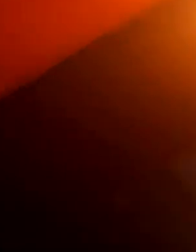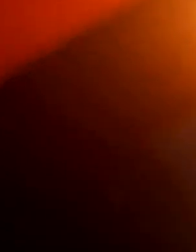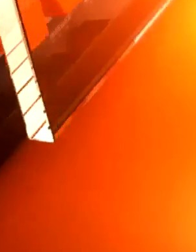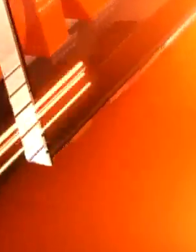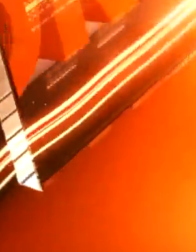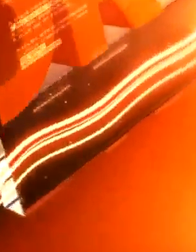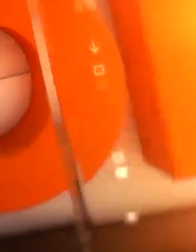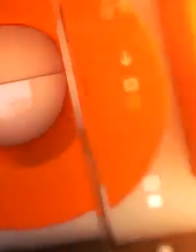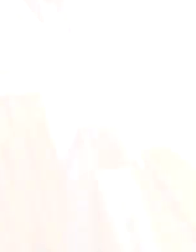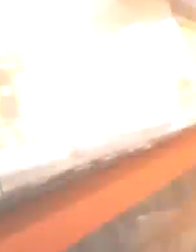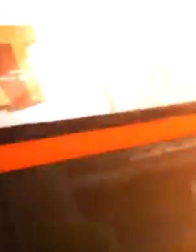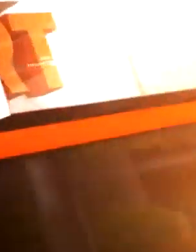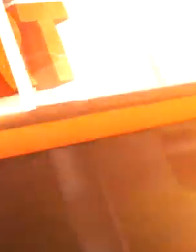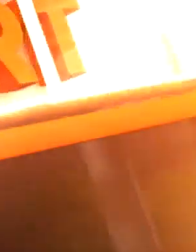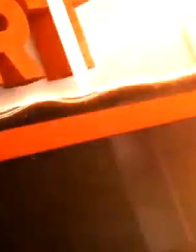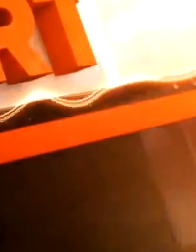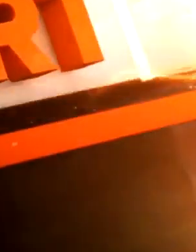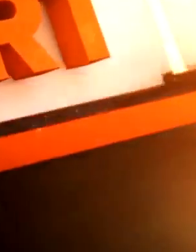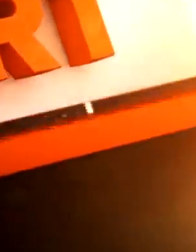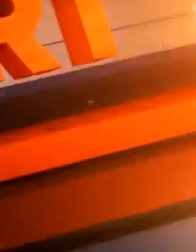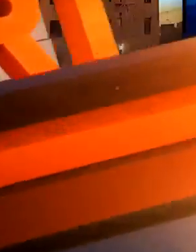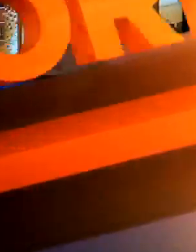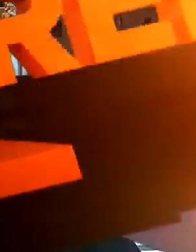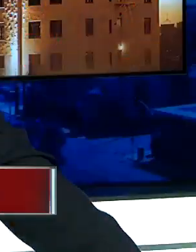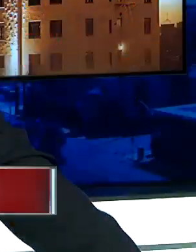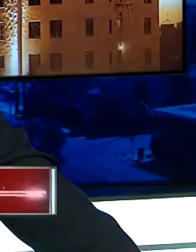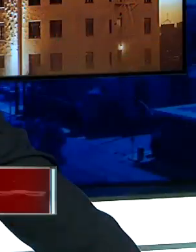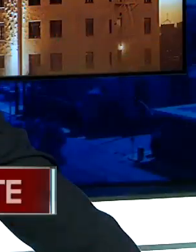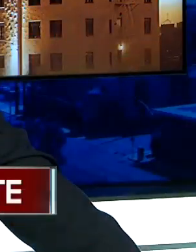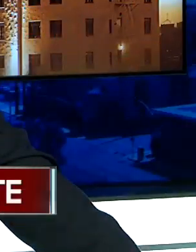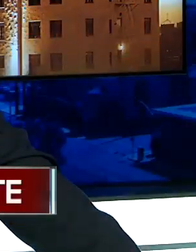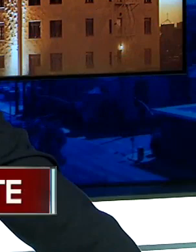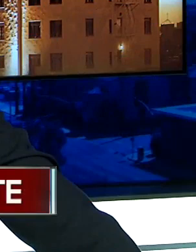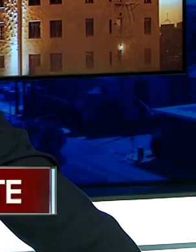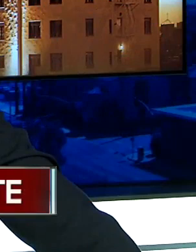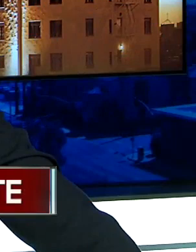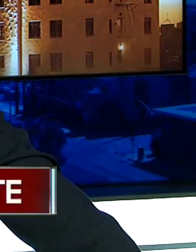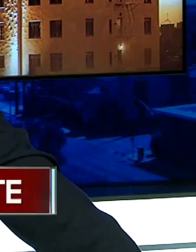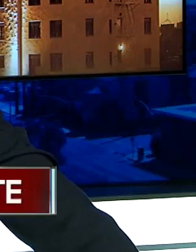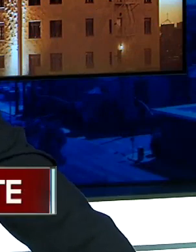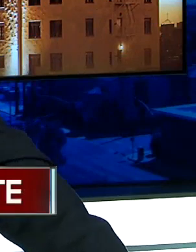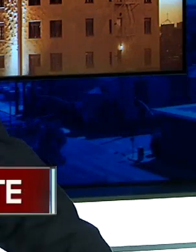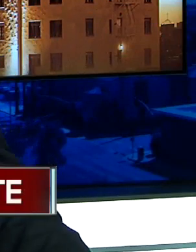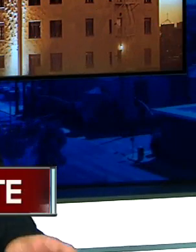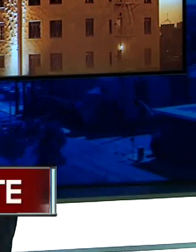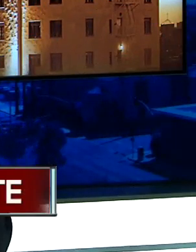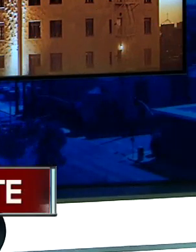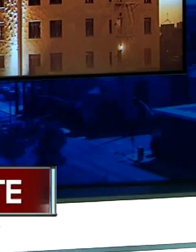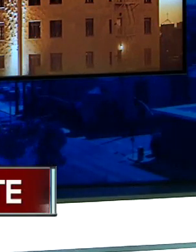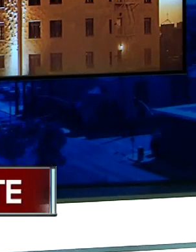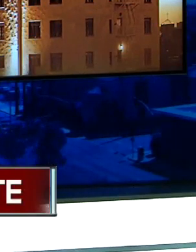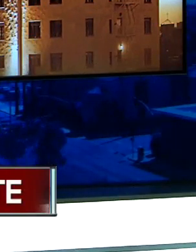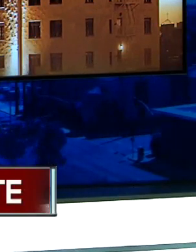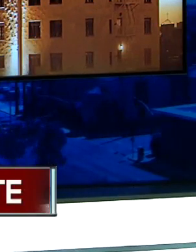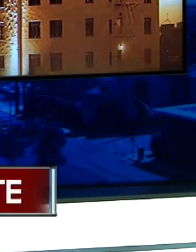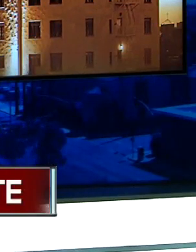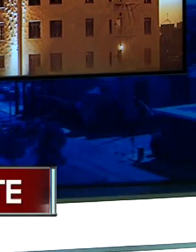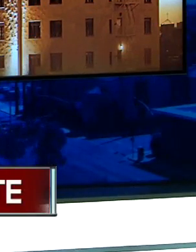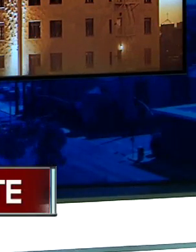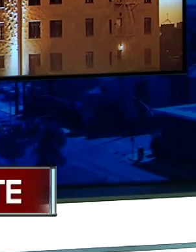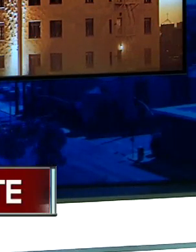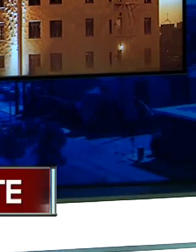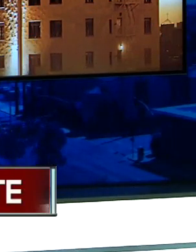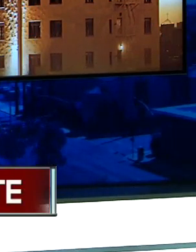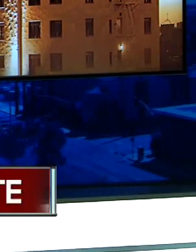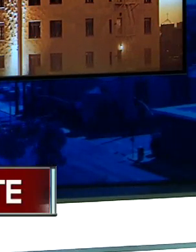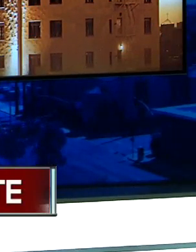And good morning, I'm Mike Hart. We're breaking in live to bring you the very latest live press conference from the Department of Public Health regarding local cases of COVID-19 in Kern